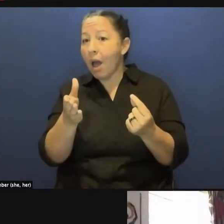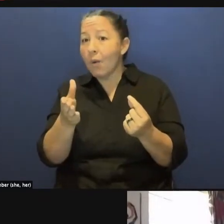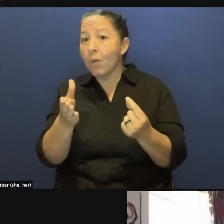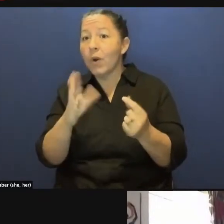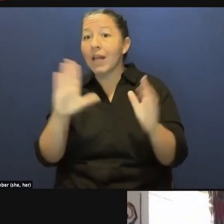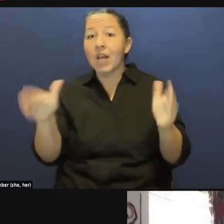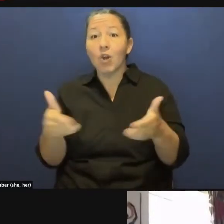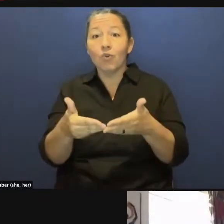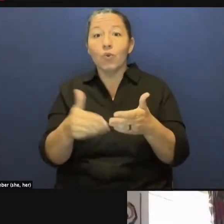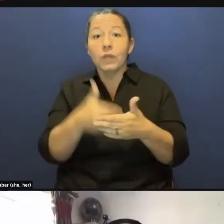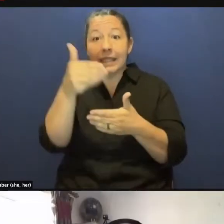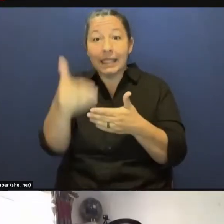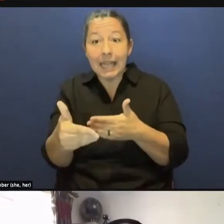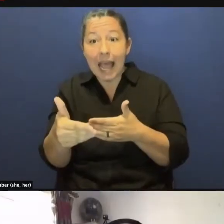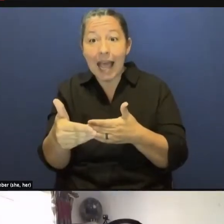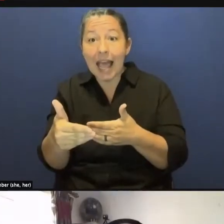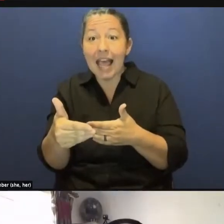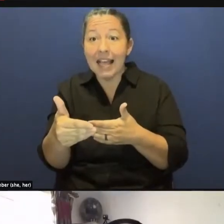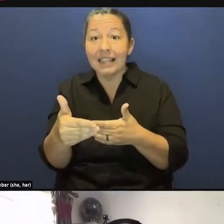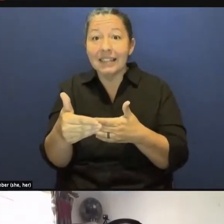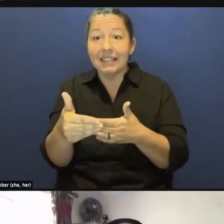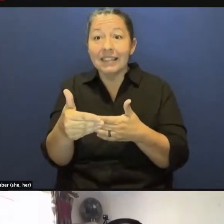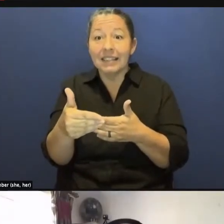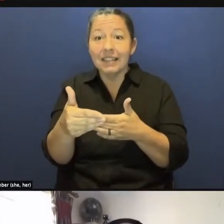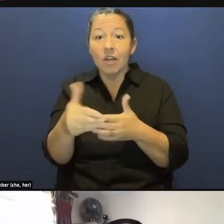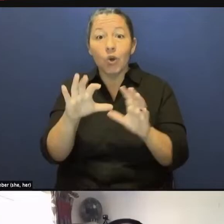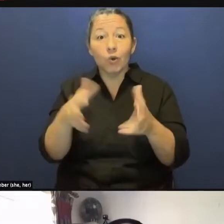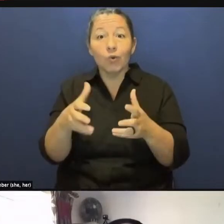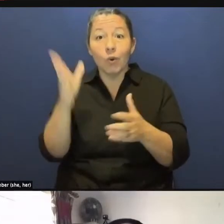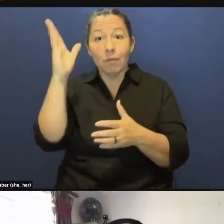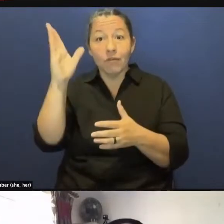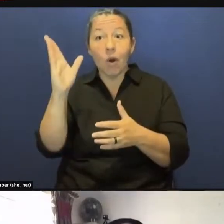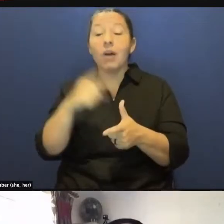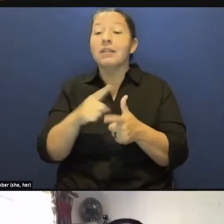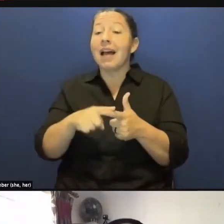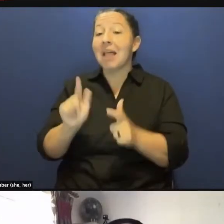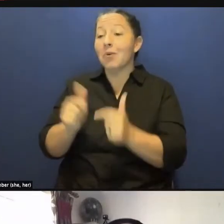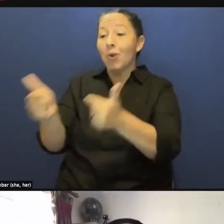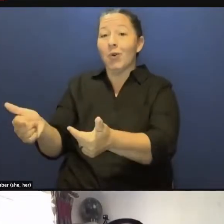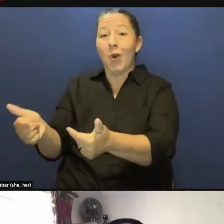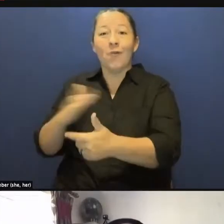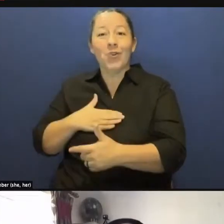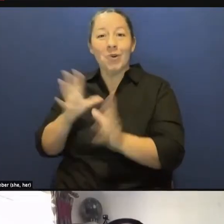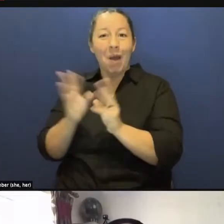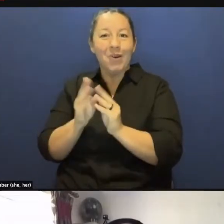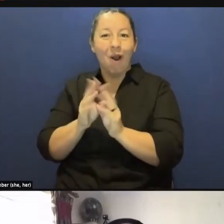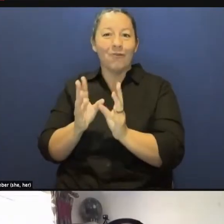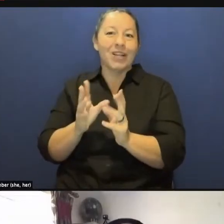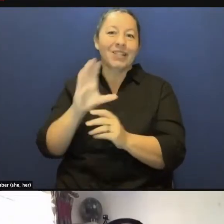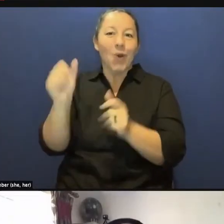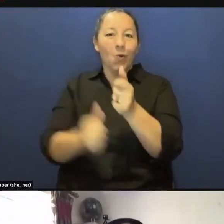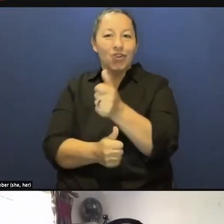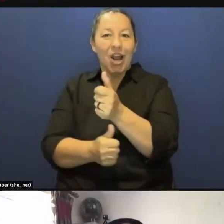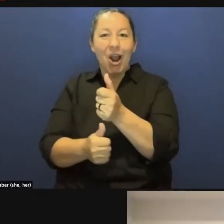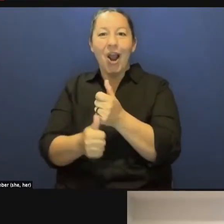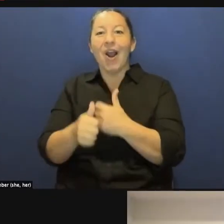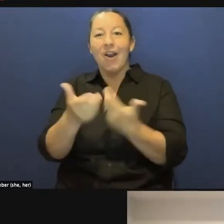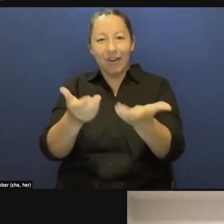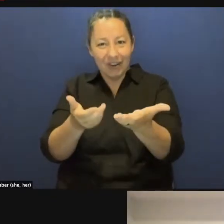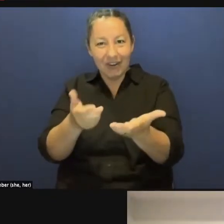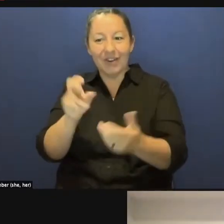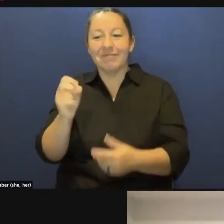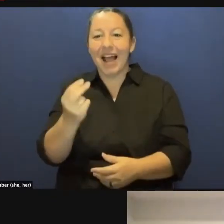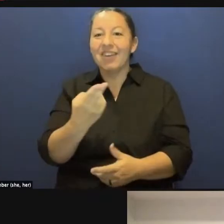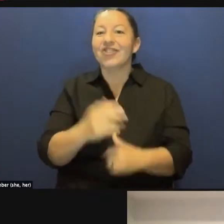introduce the next handful of talks and then turn it over to my conference and session co-chair, Mahesh.